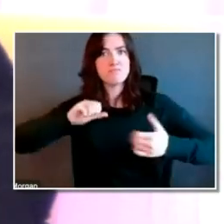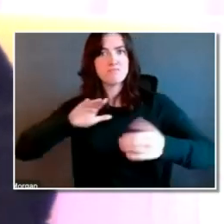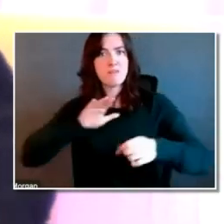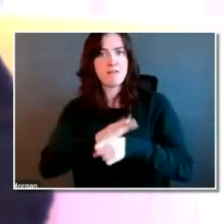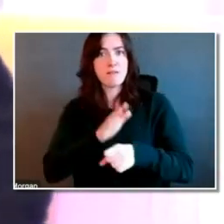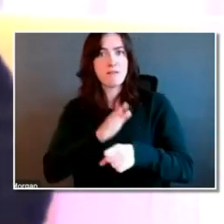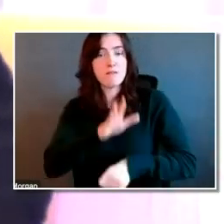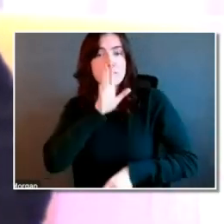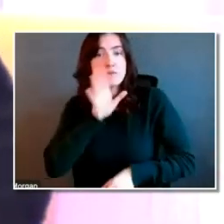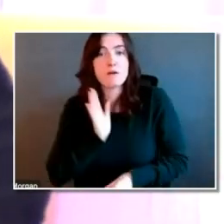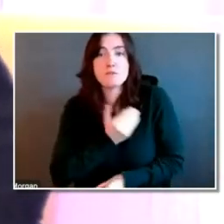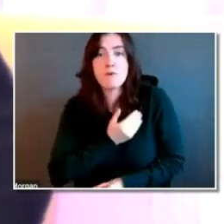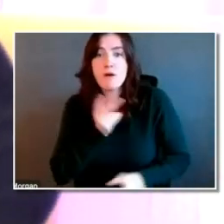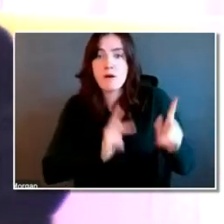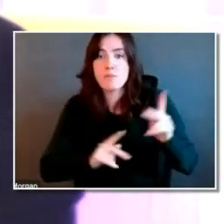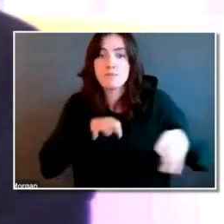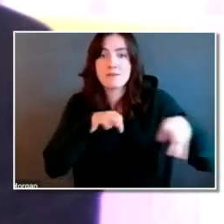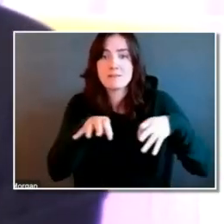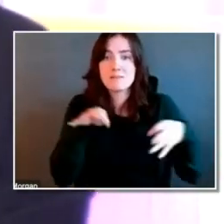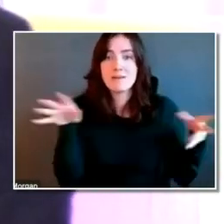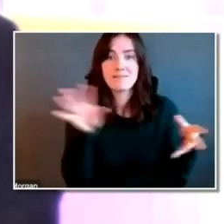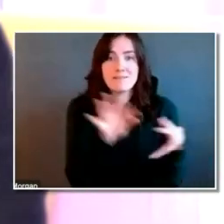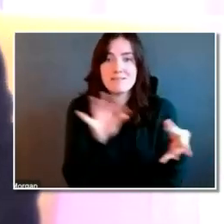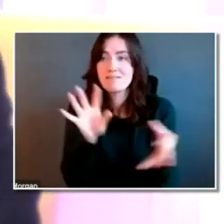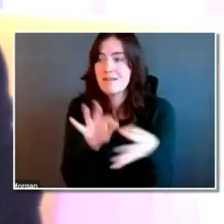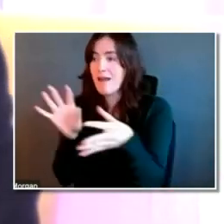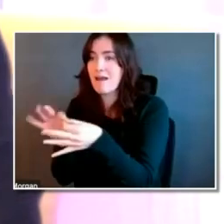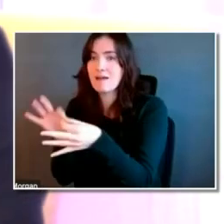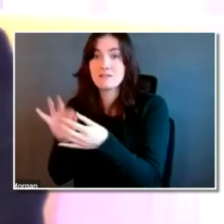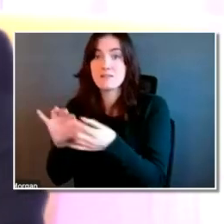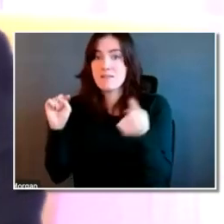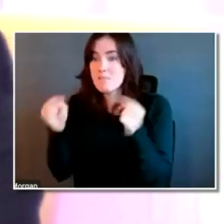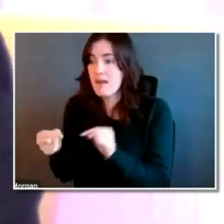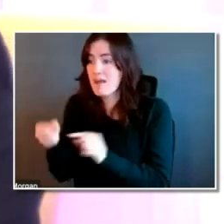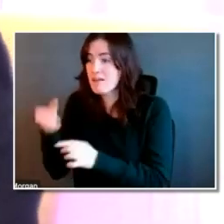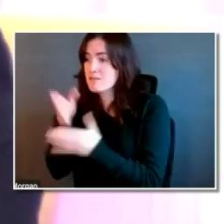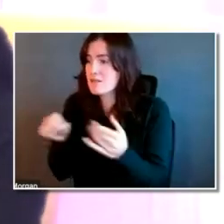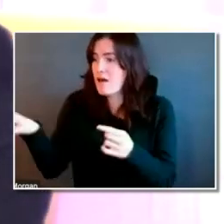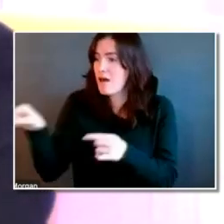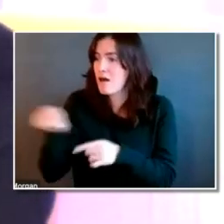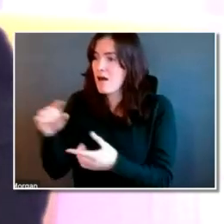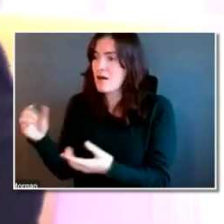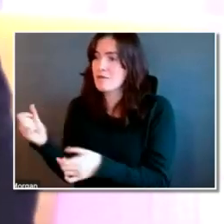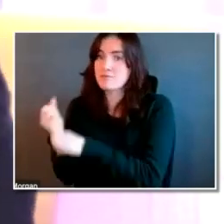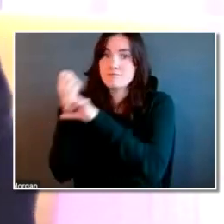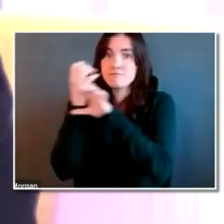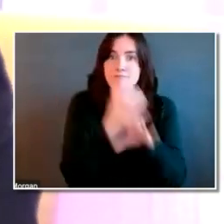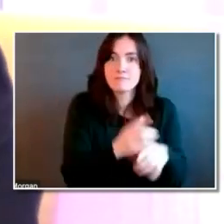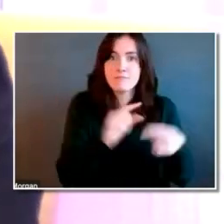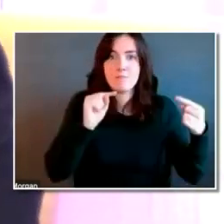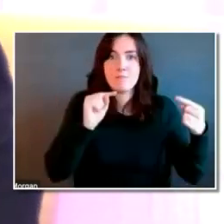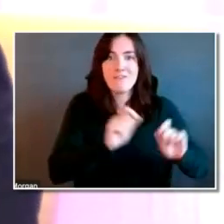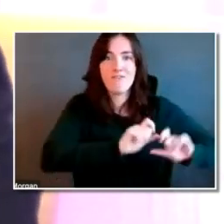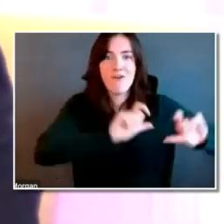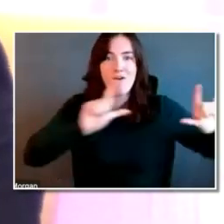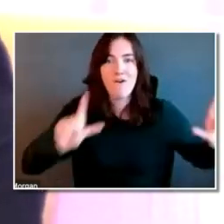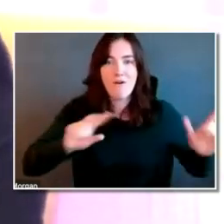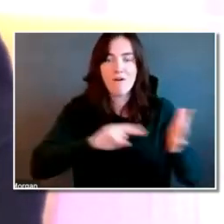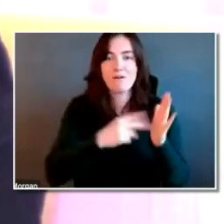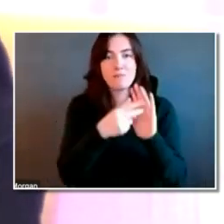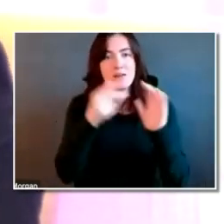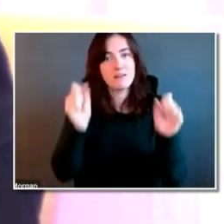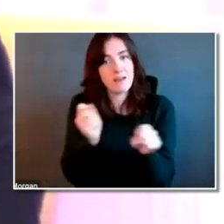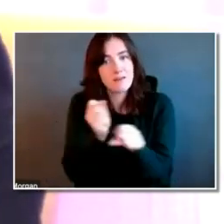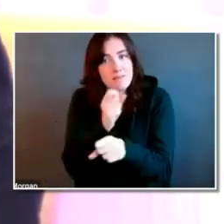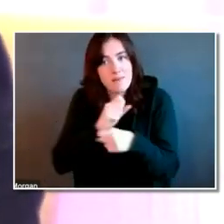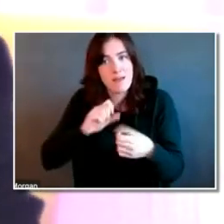and to explain the connection between the pain of some and the pain of all, then we can create the kind of beloved community that Dr.